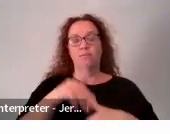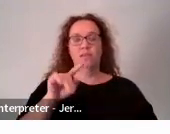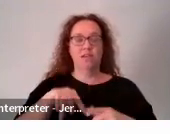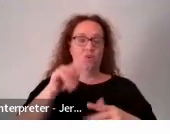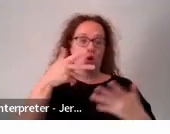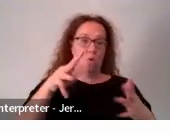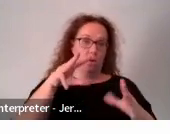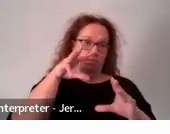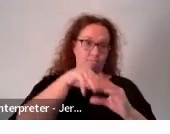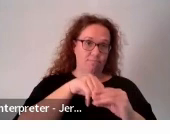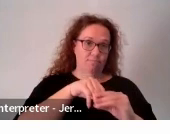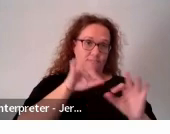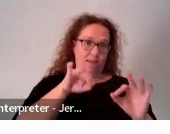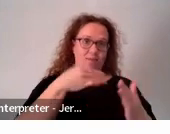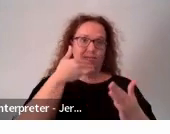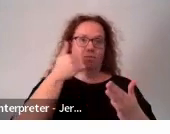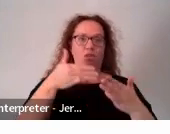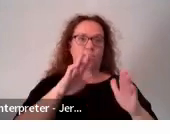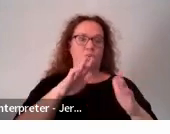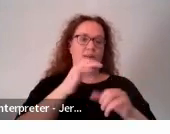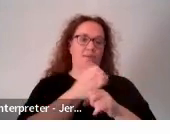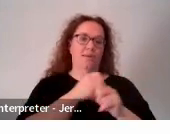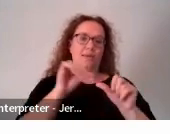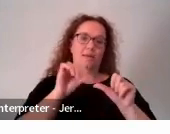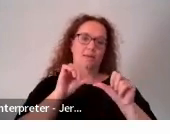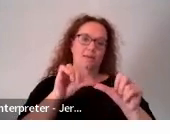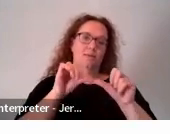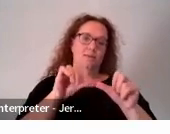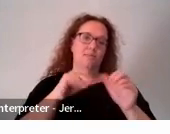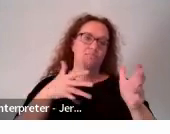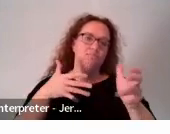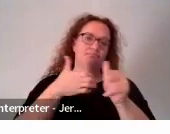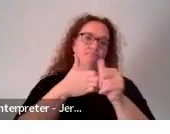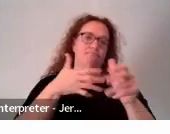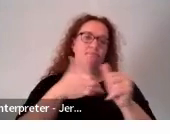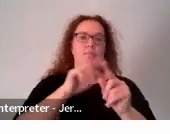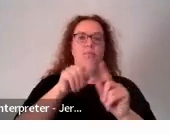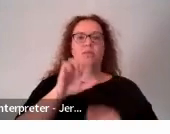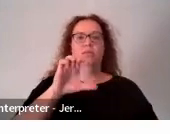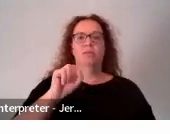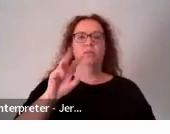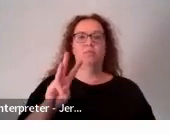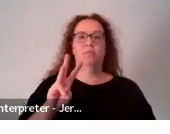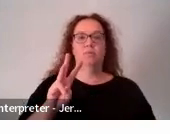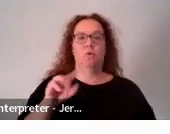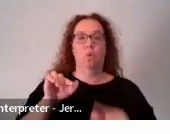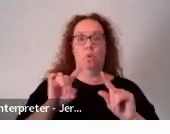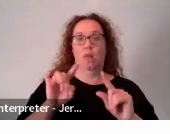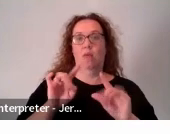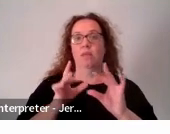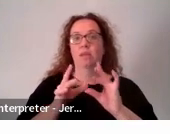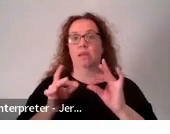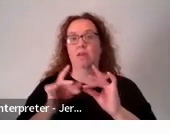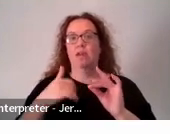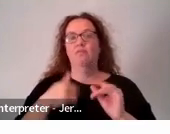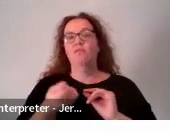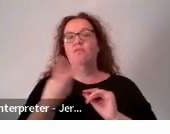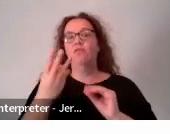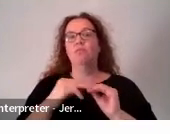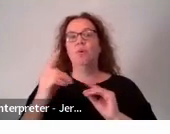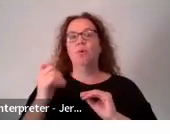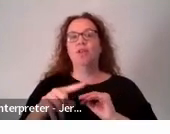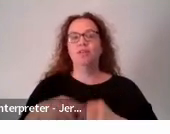but if not, that's the best way to get consistent updates on the CSW. And while I've been talking, we've gotten a few more